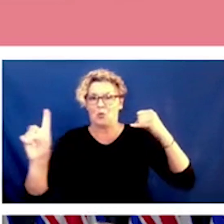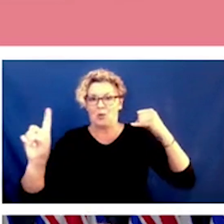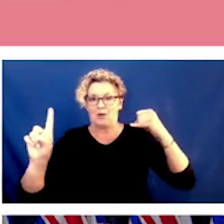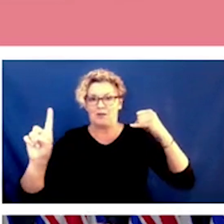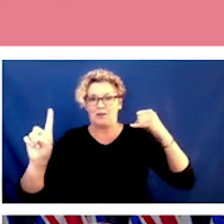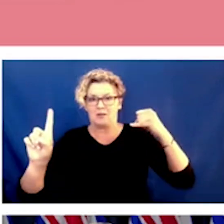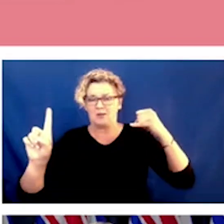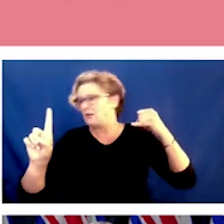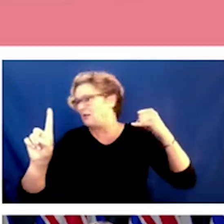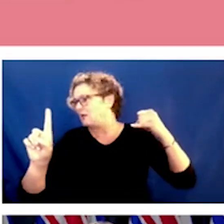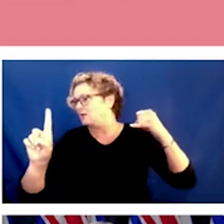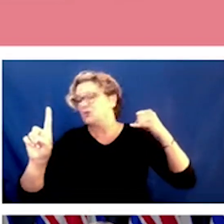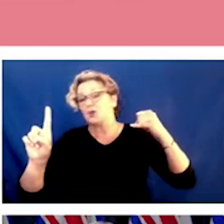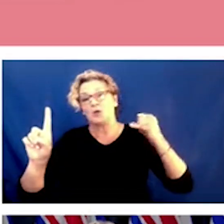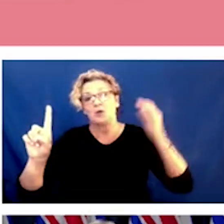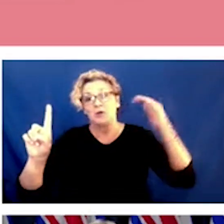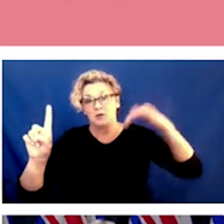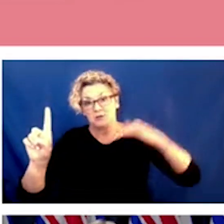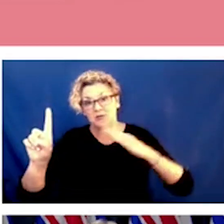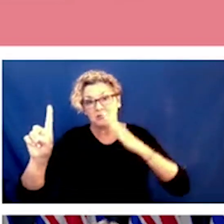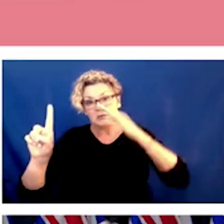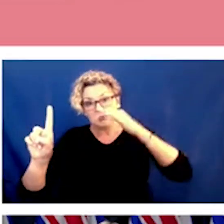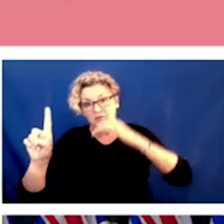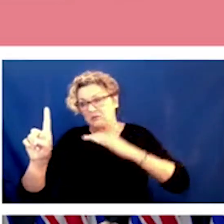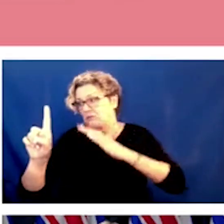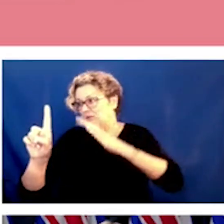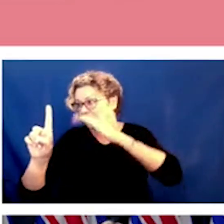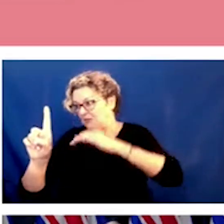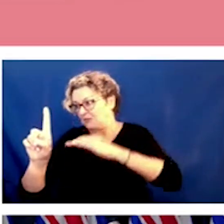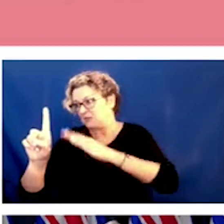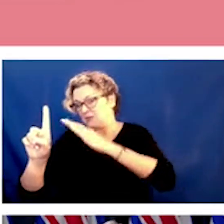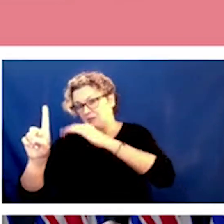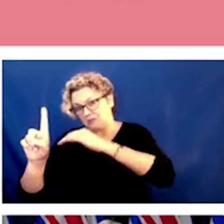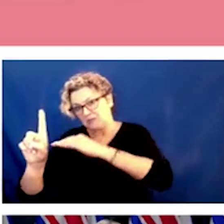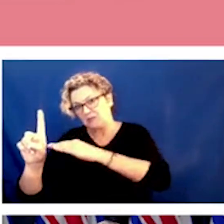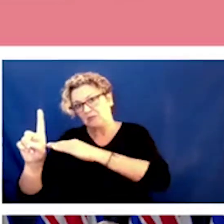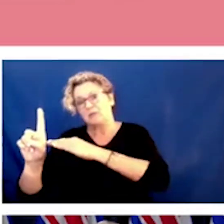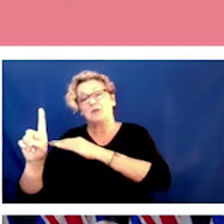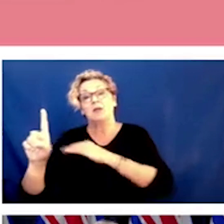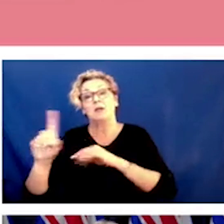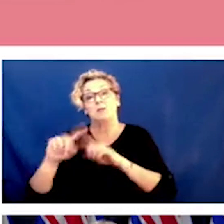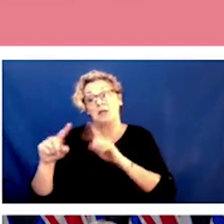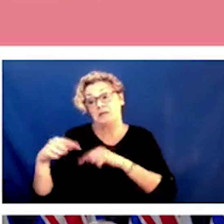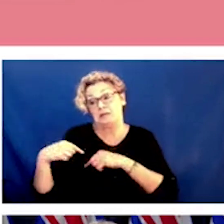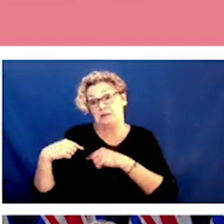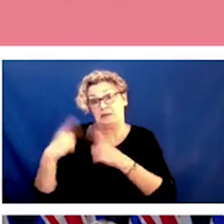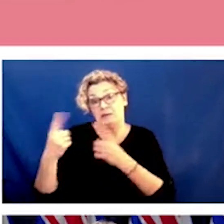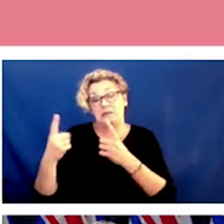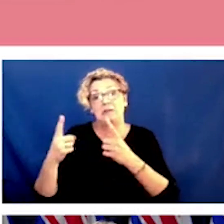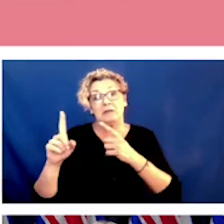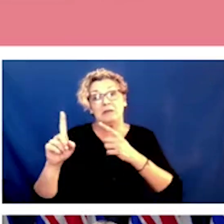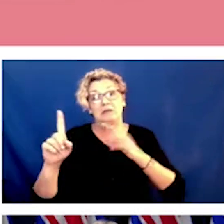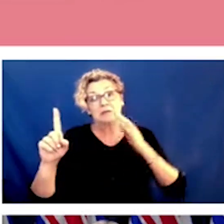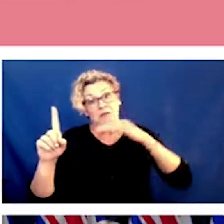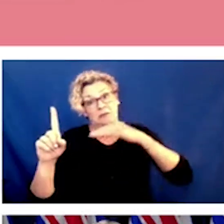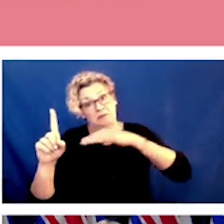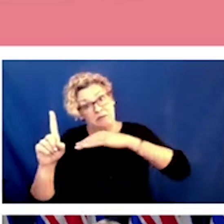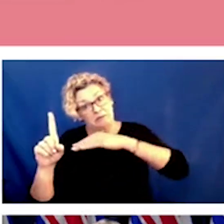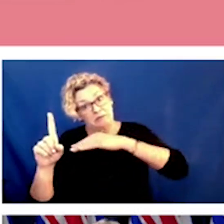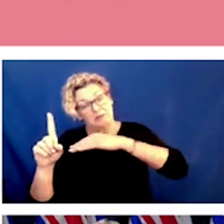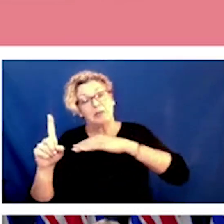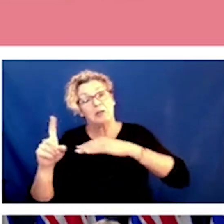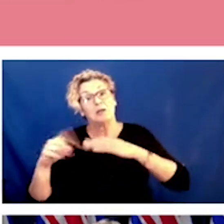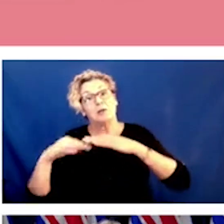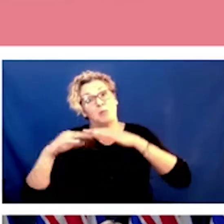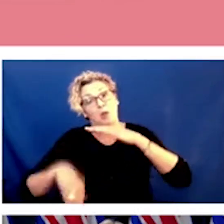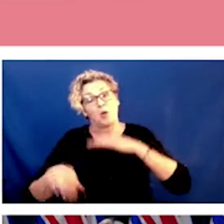we've come down slightly below 1, and we're hovering just under 1, which is where we want to be. That means that we are having